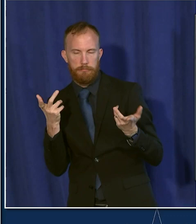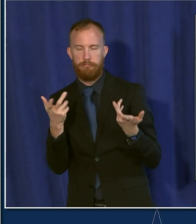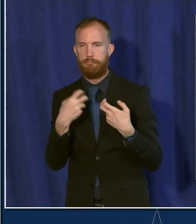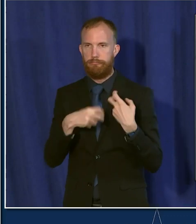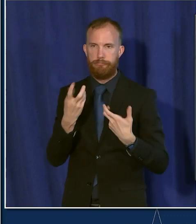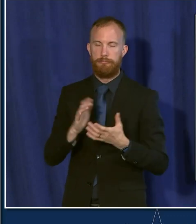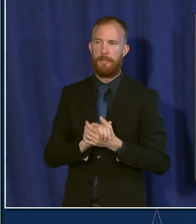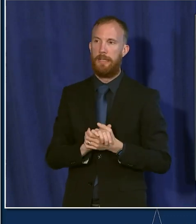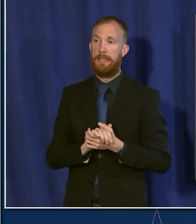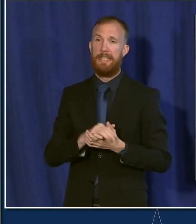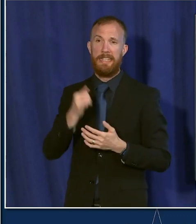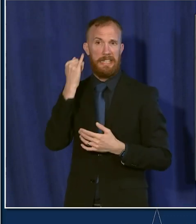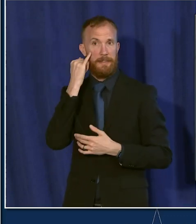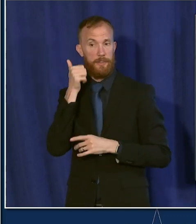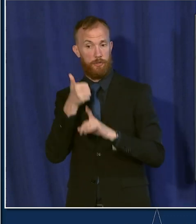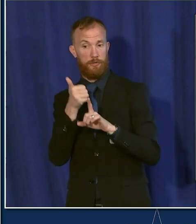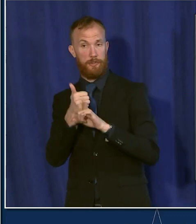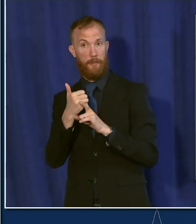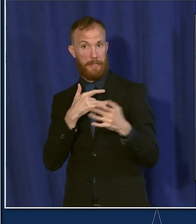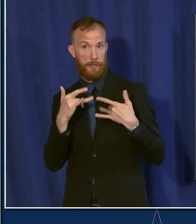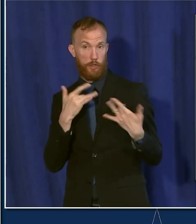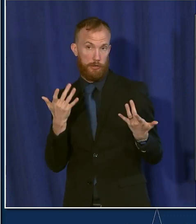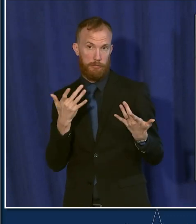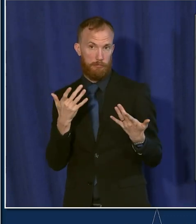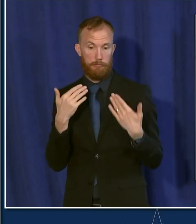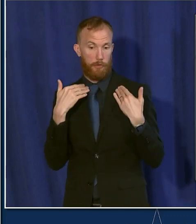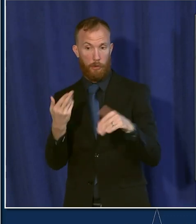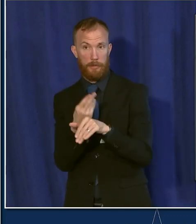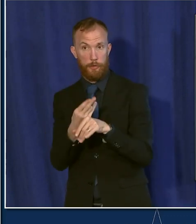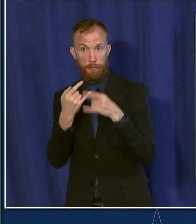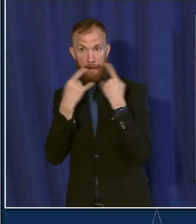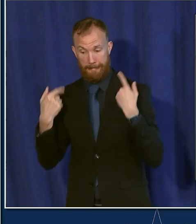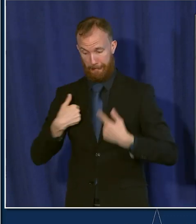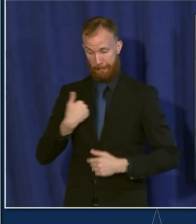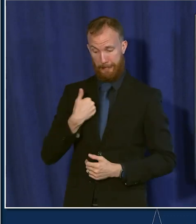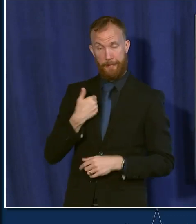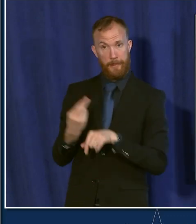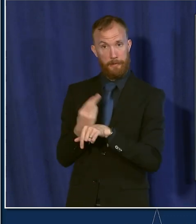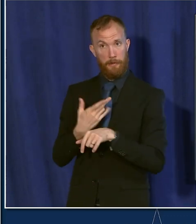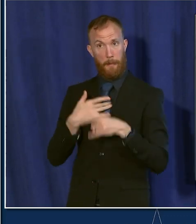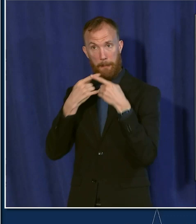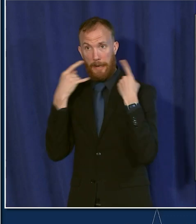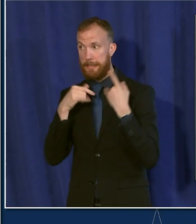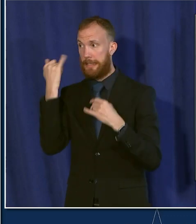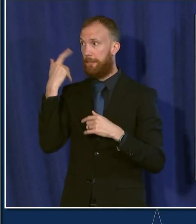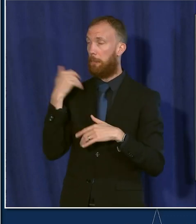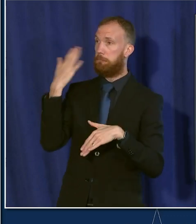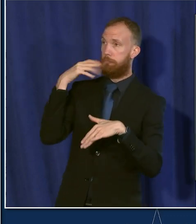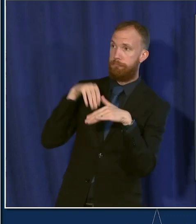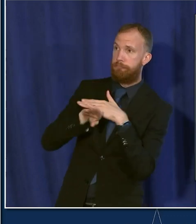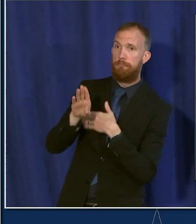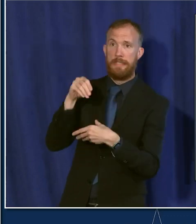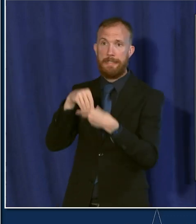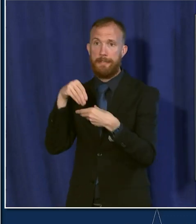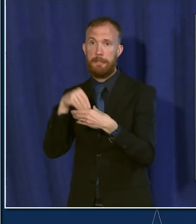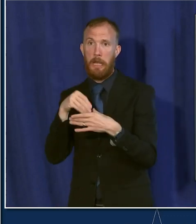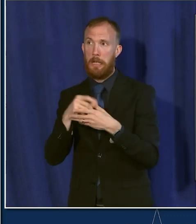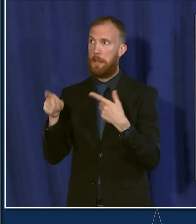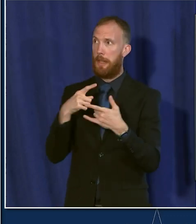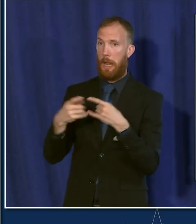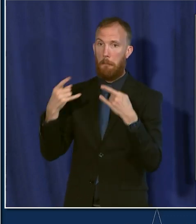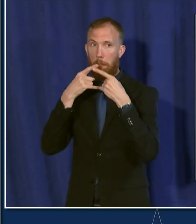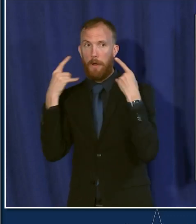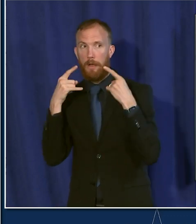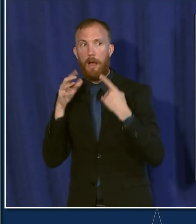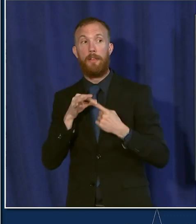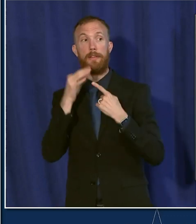people who are concerned. I continue to wear my mask often when I'm walking into an indoor place in particular, unless I'm able to assess that